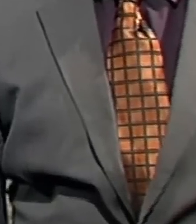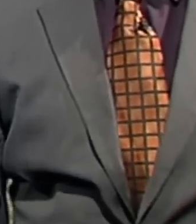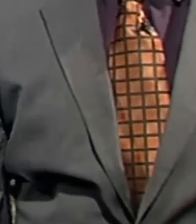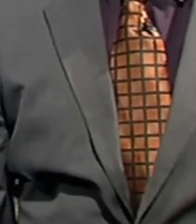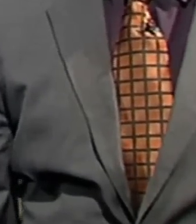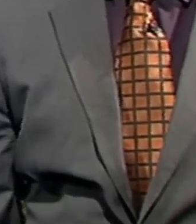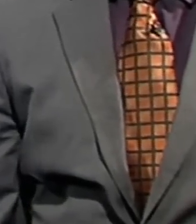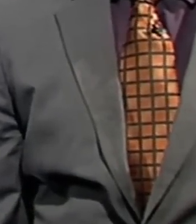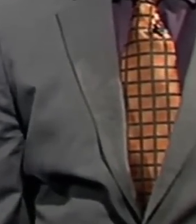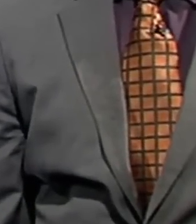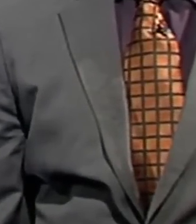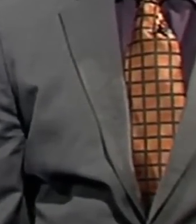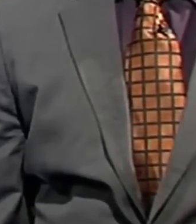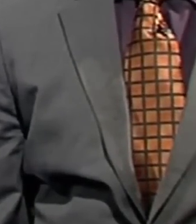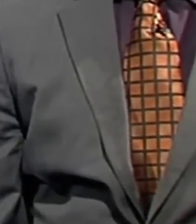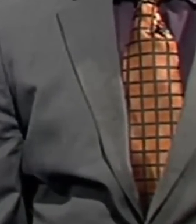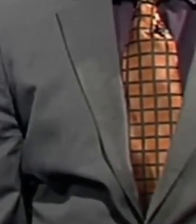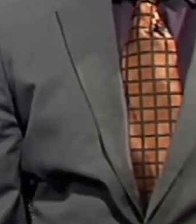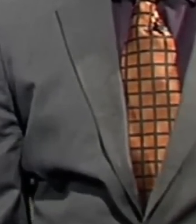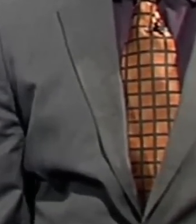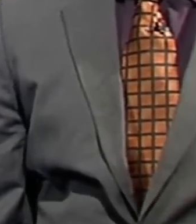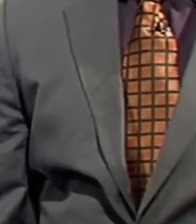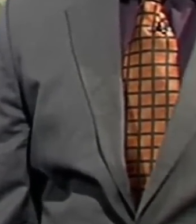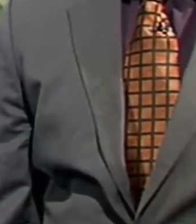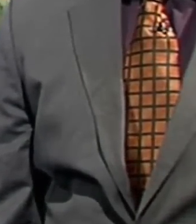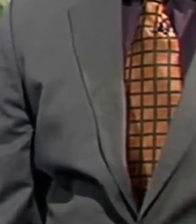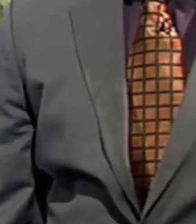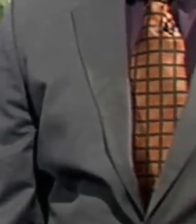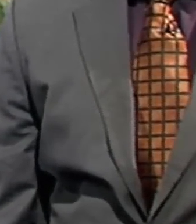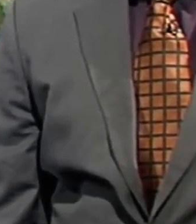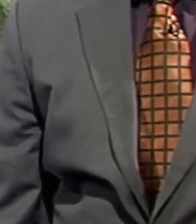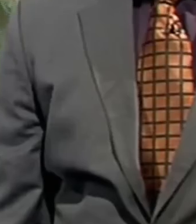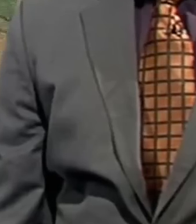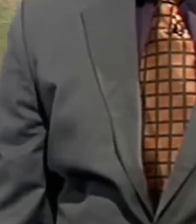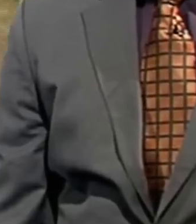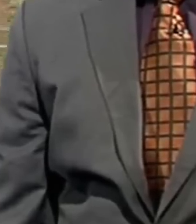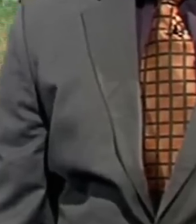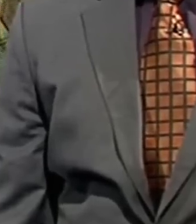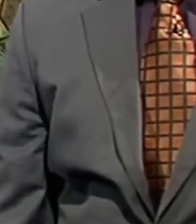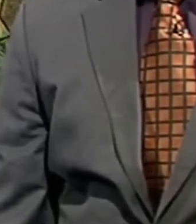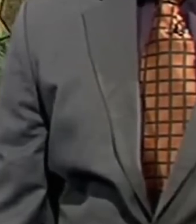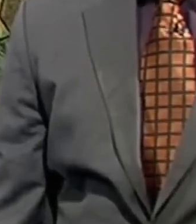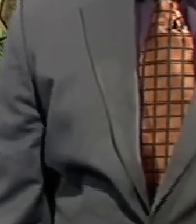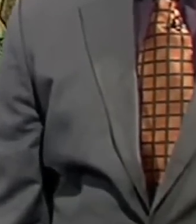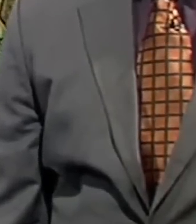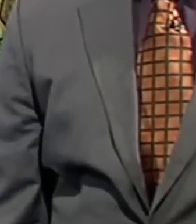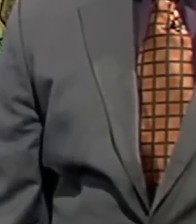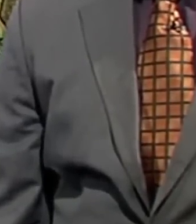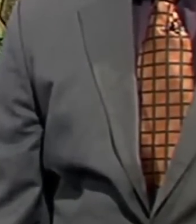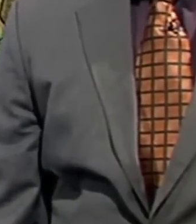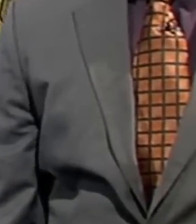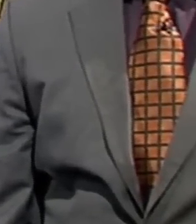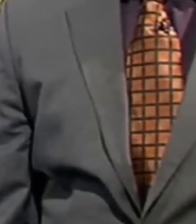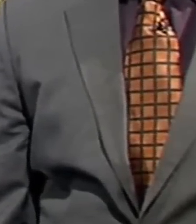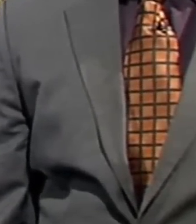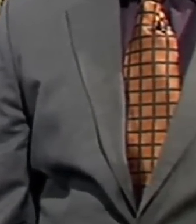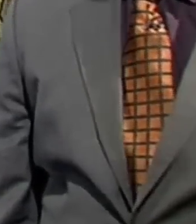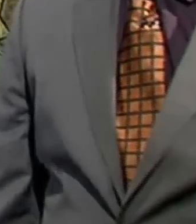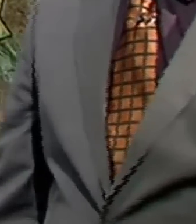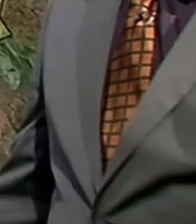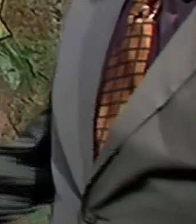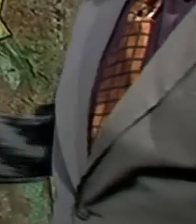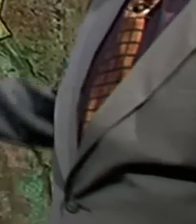le ho tla tshesa haholo ka tsa 20 ha ile ka mane ka Mosine be tsa 20 mme a re shebile ka haro province yani ya Mpumalanga teng ka lebella